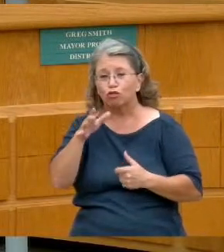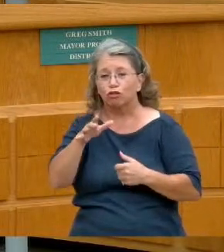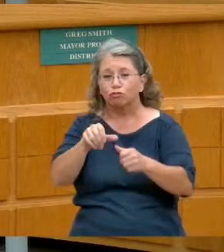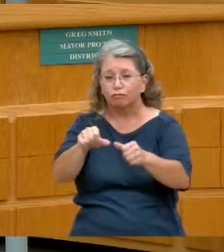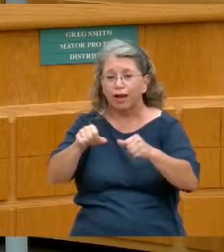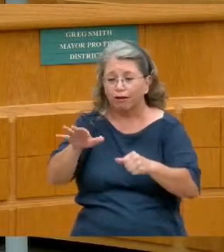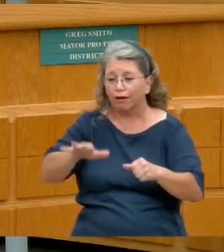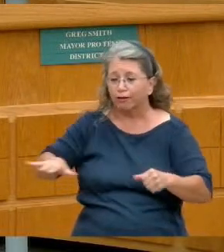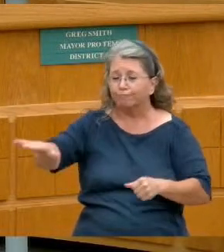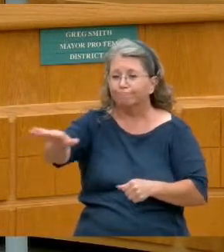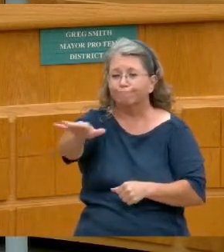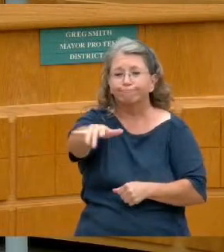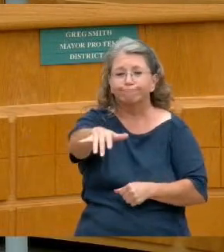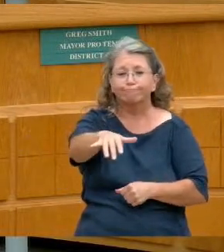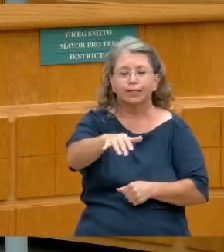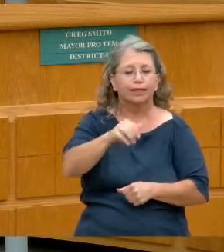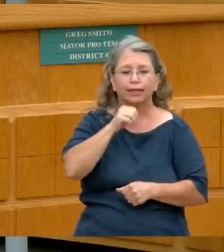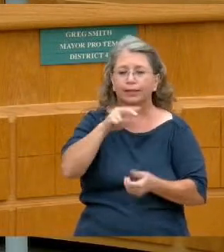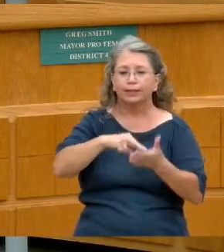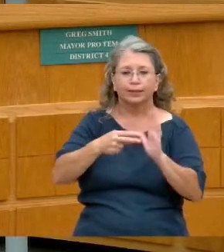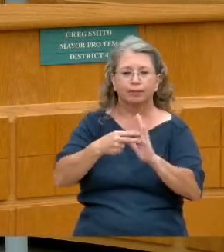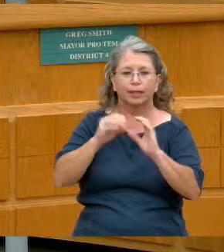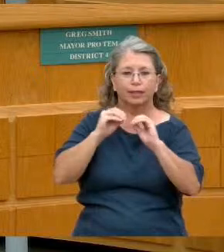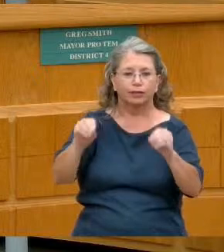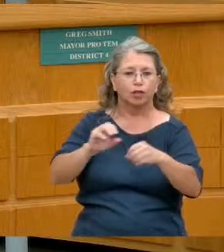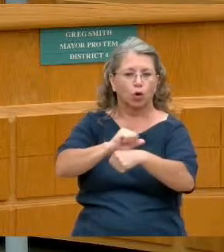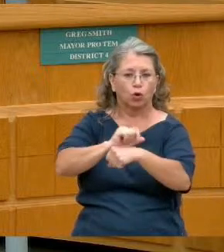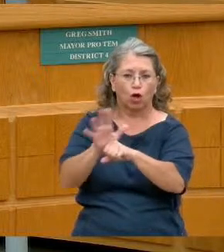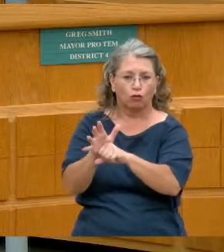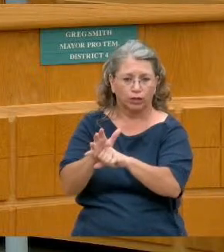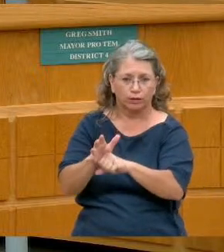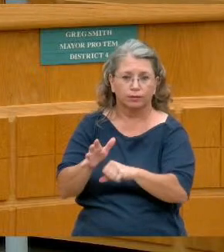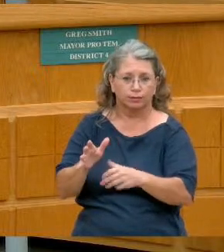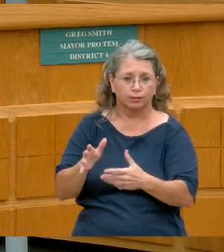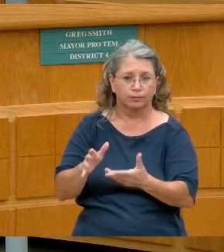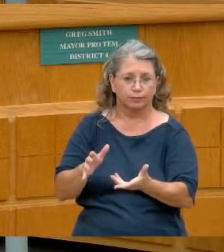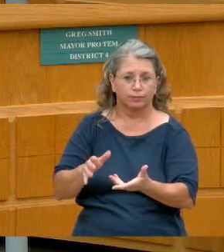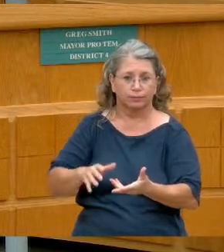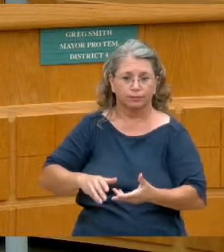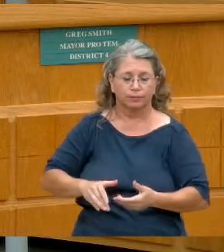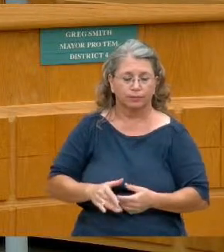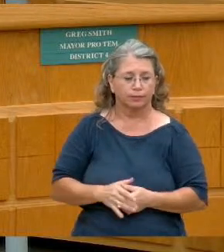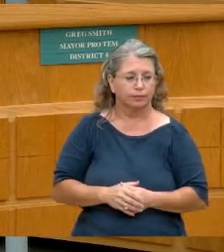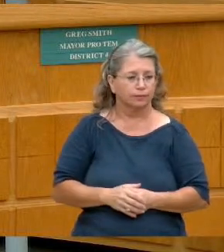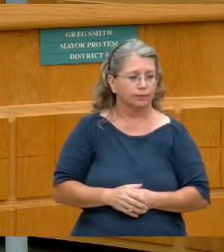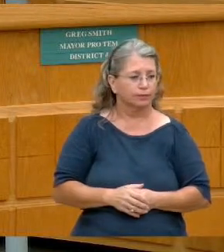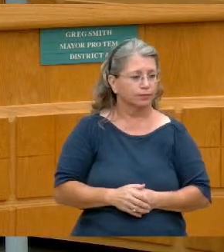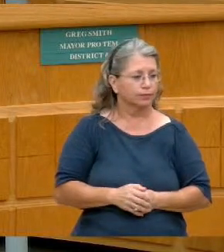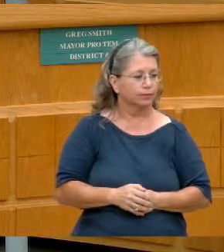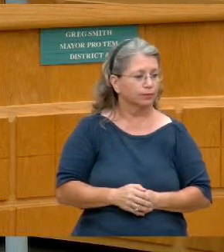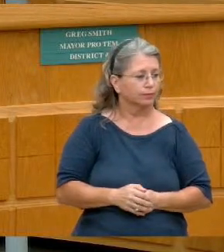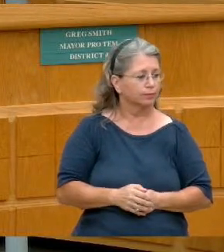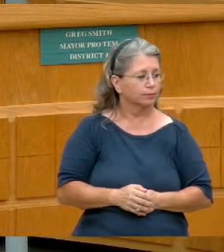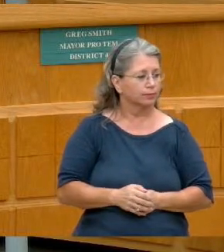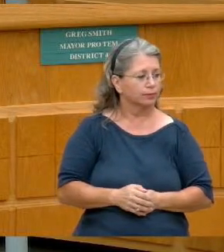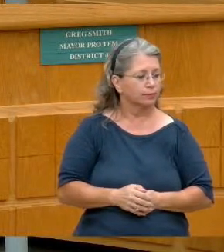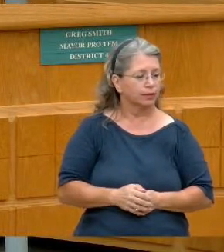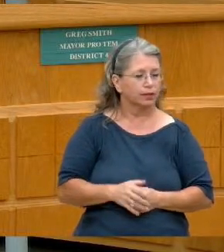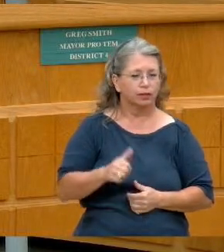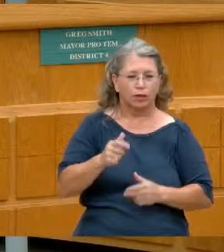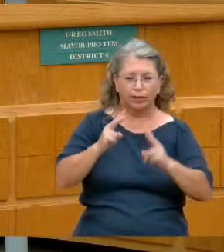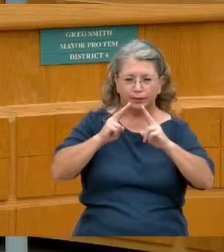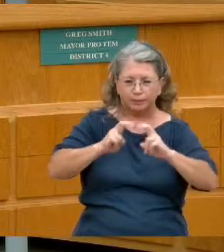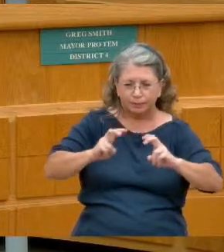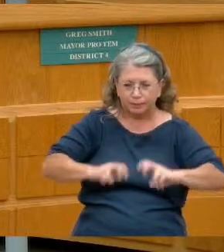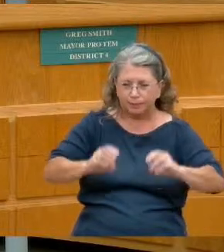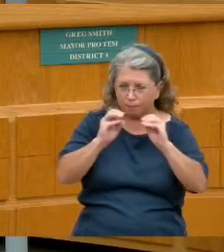not COVID right now. I think that's an important take-home message. Now let's dig into this a little bit further. There's been some discussion